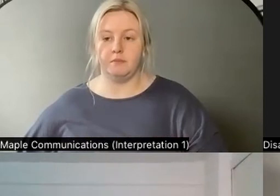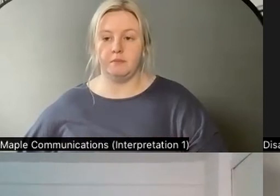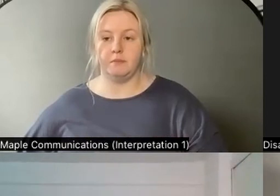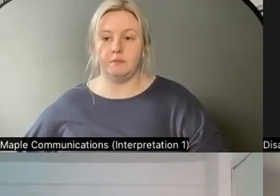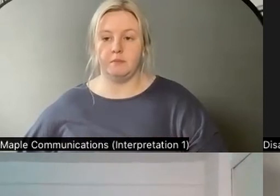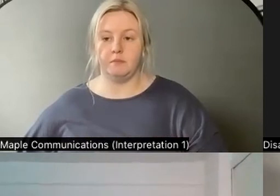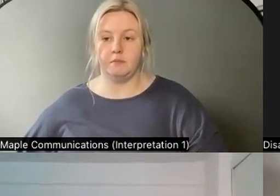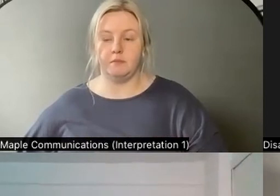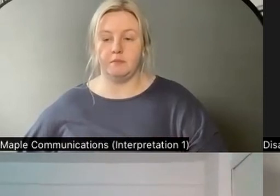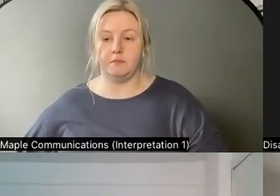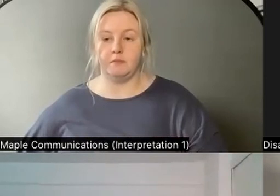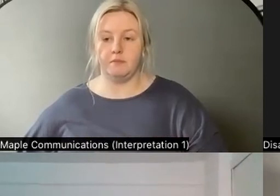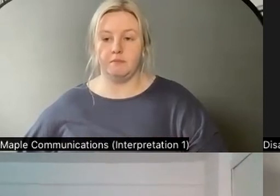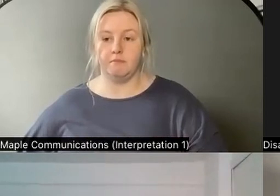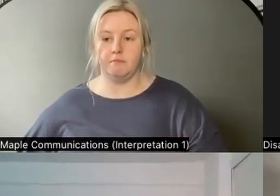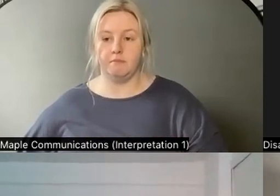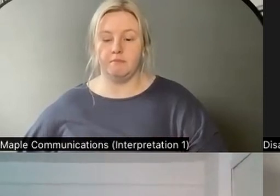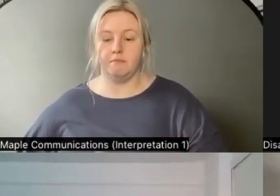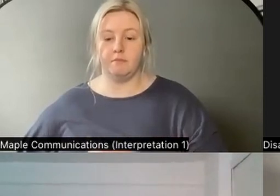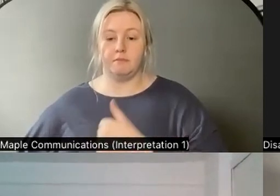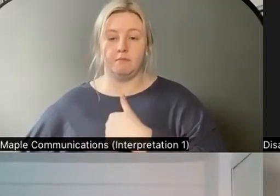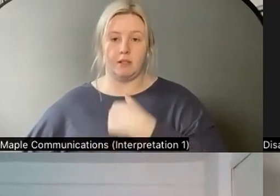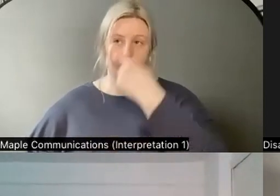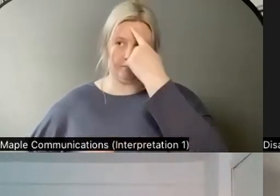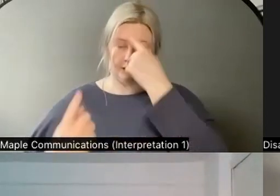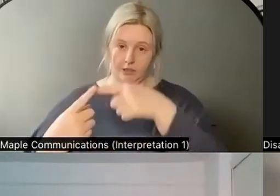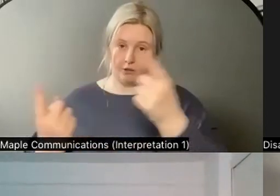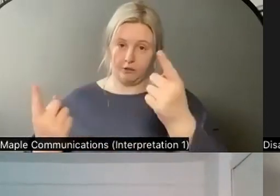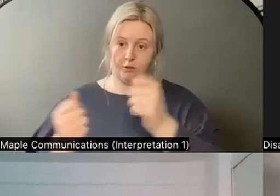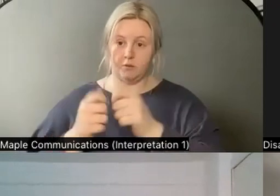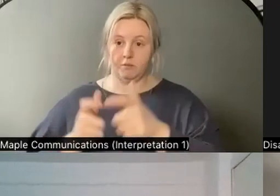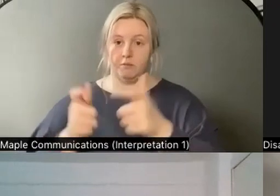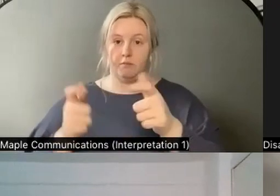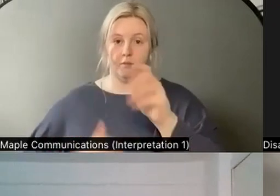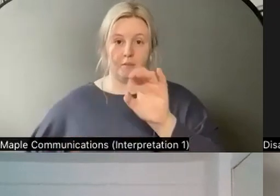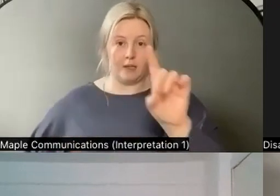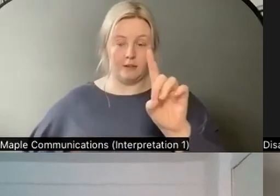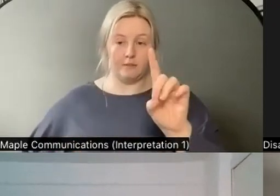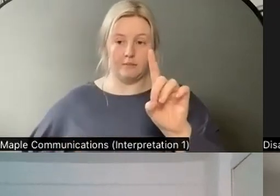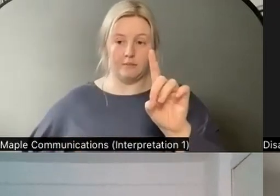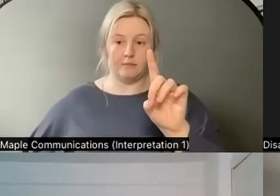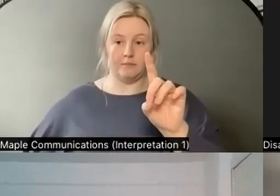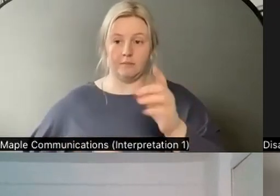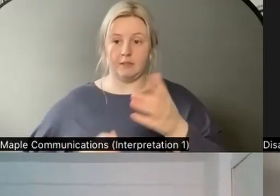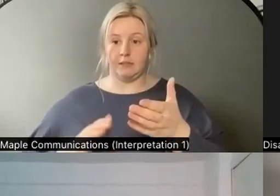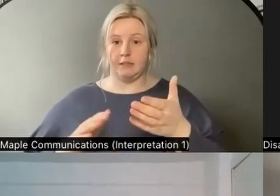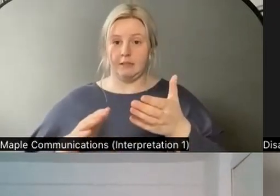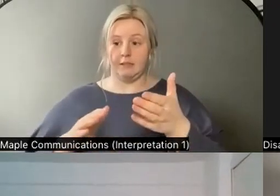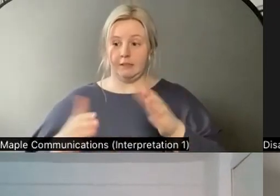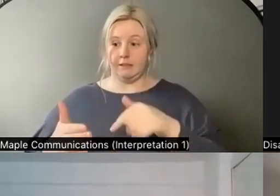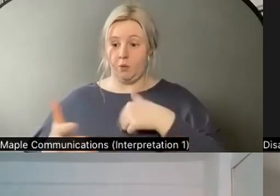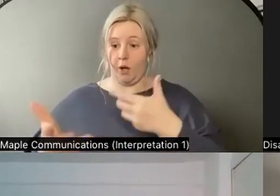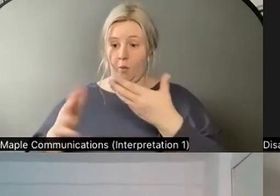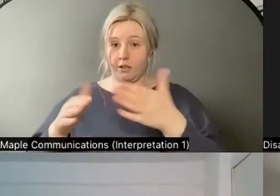I oppose the expansion of MAID. Death is not my first, second, or 17th choice.